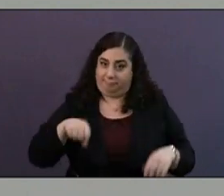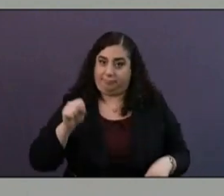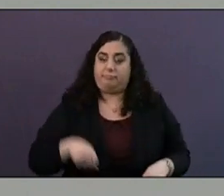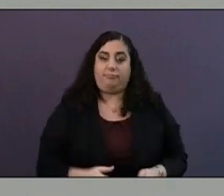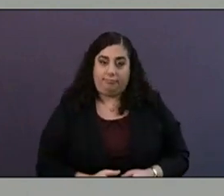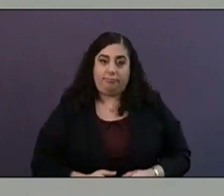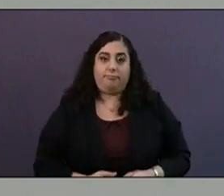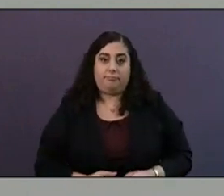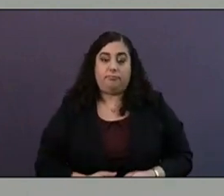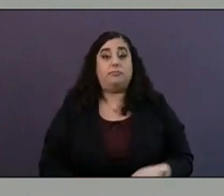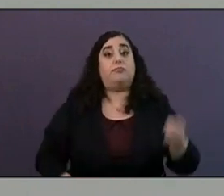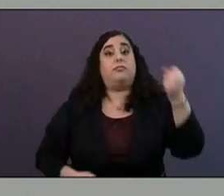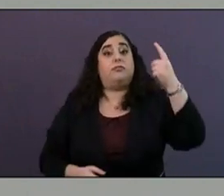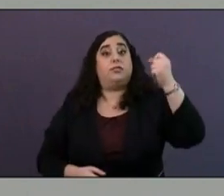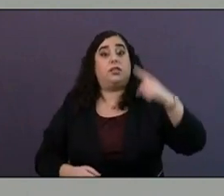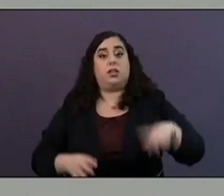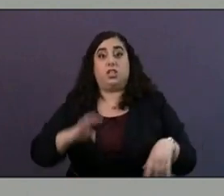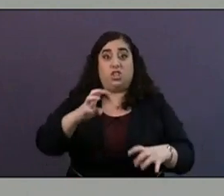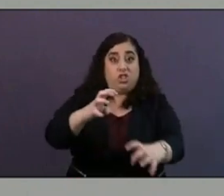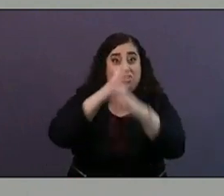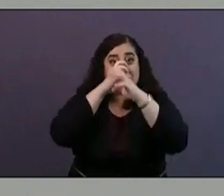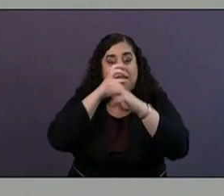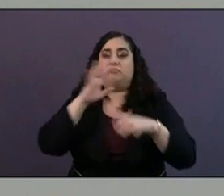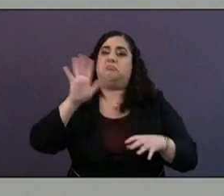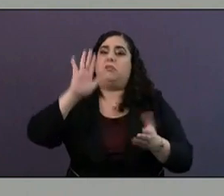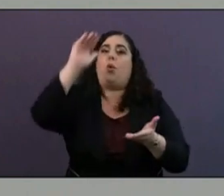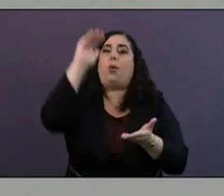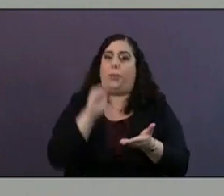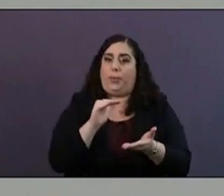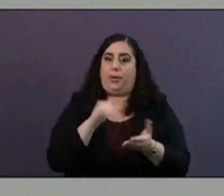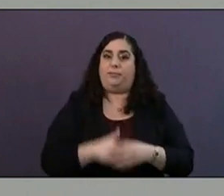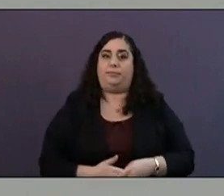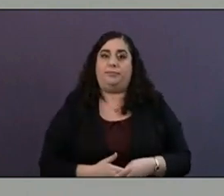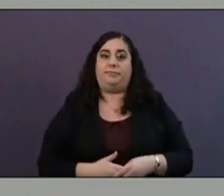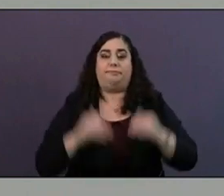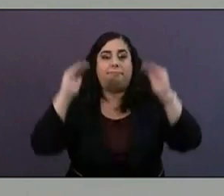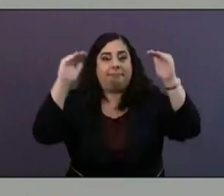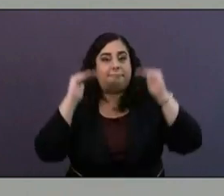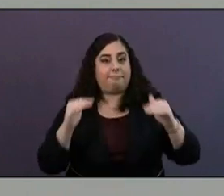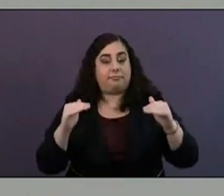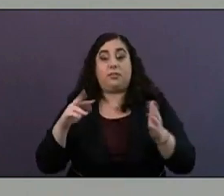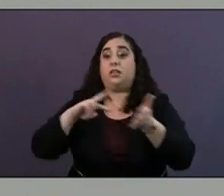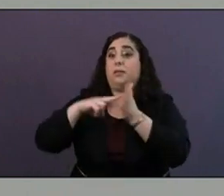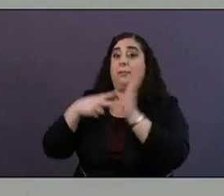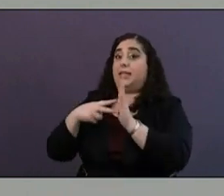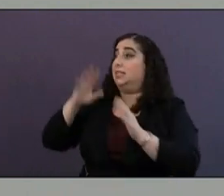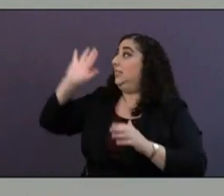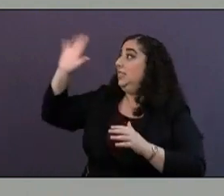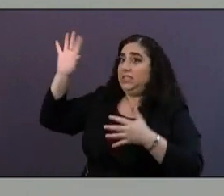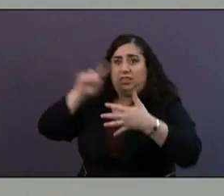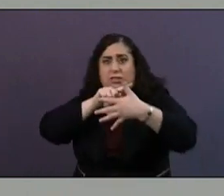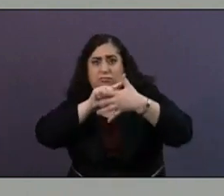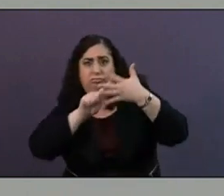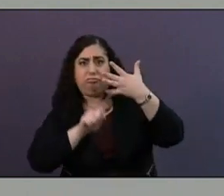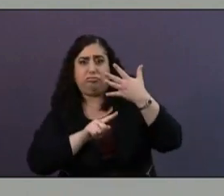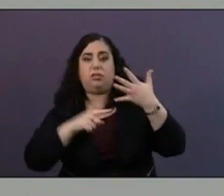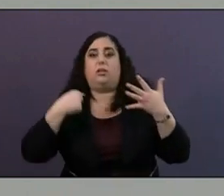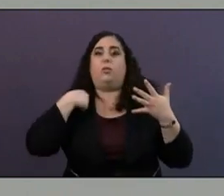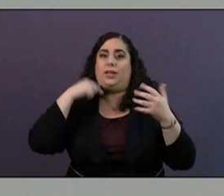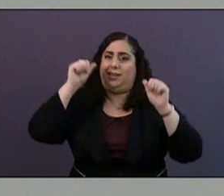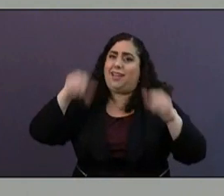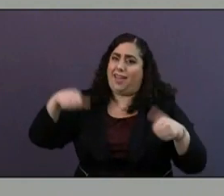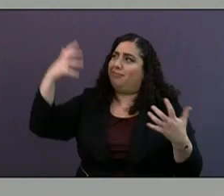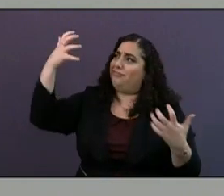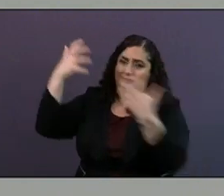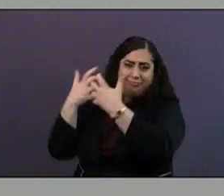this evening. We can, we believe, meet this new criteria. The governor also made